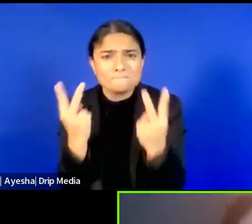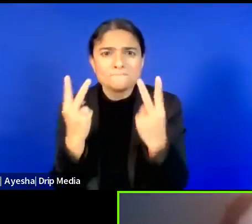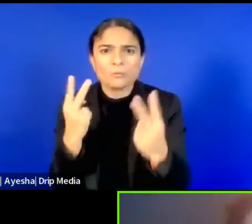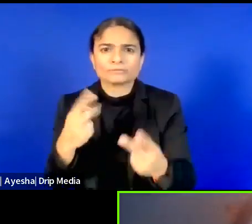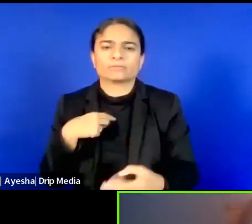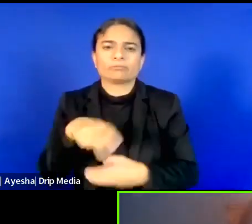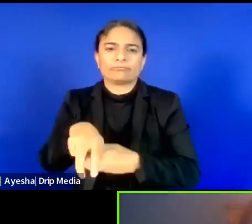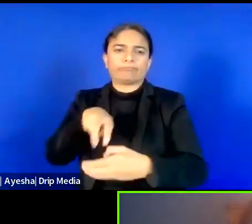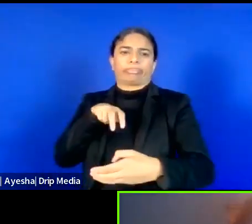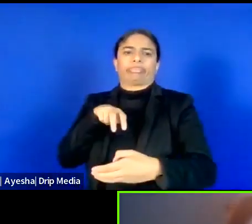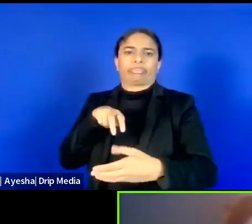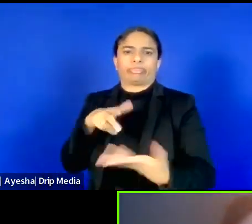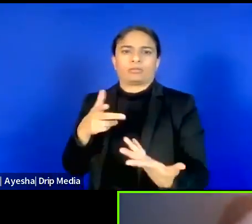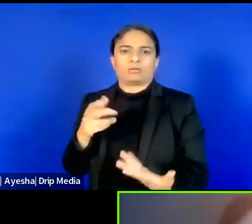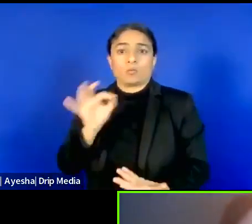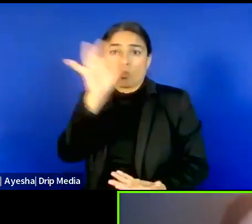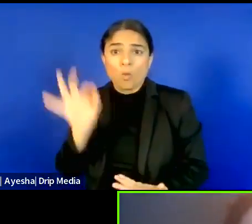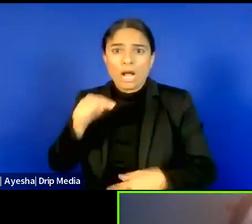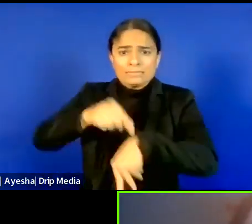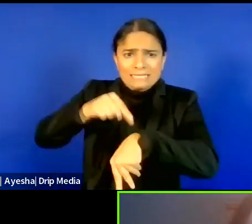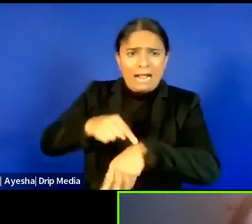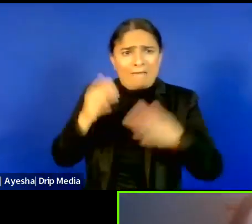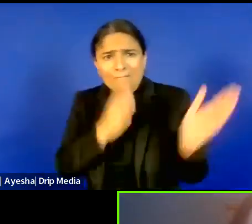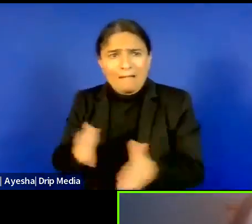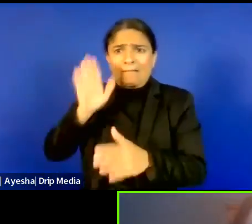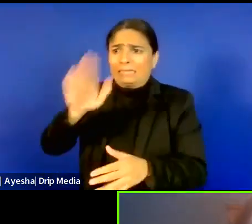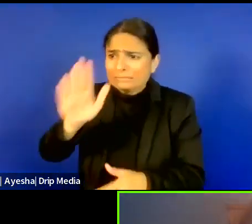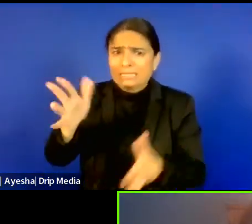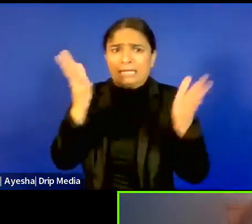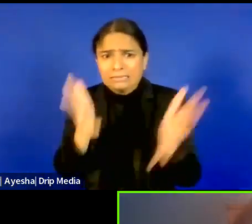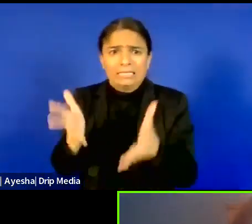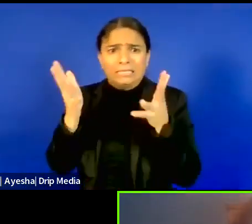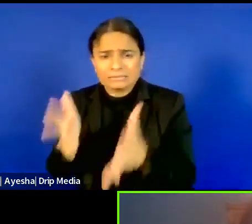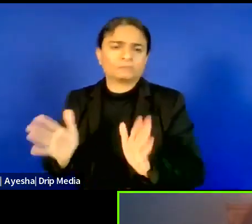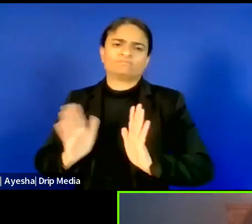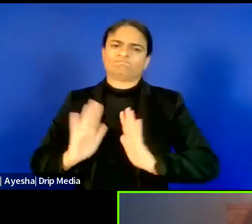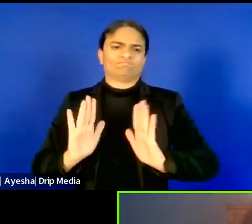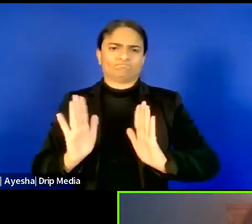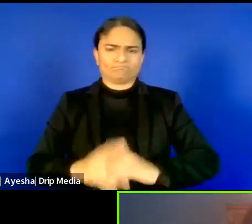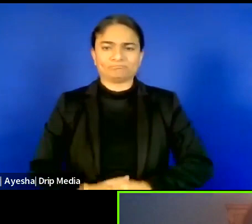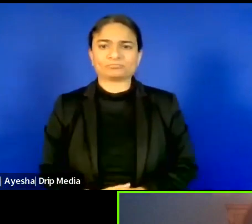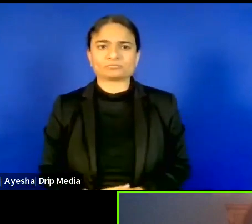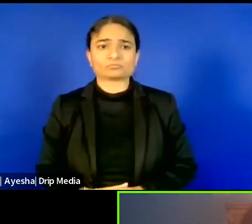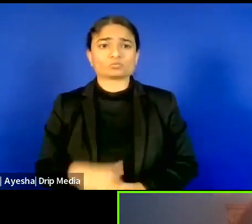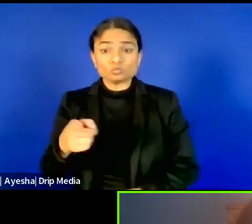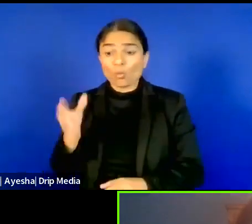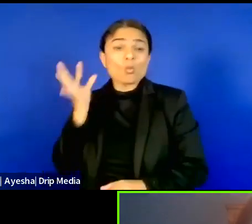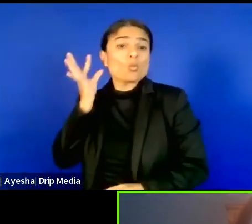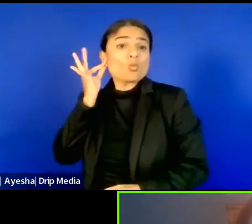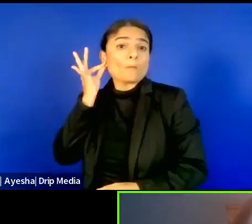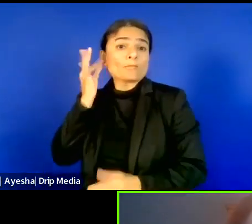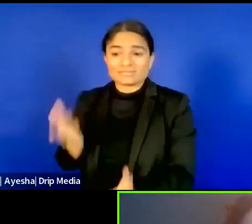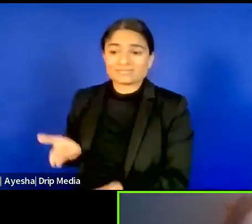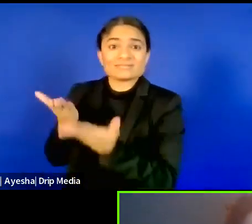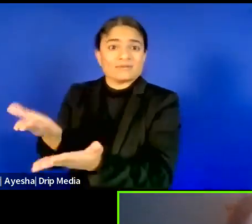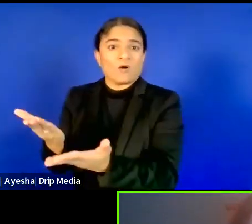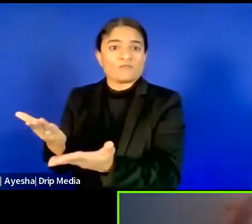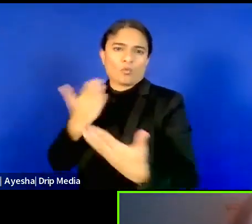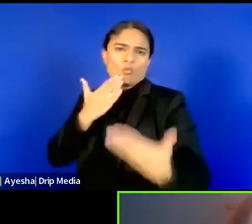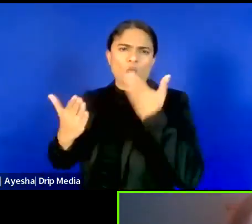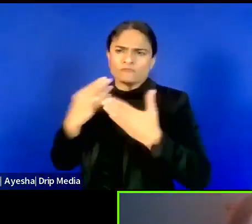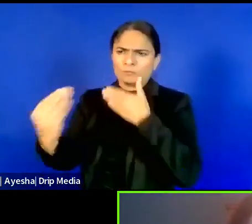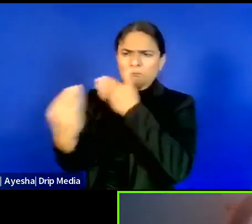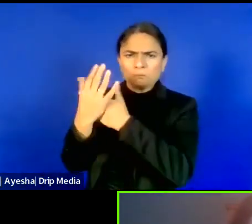the planning of Women Deliver and the advising role that we had, knowing that you had signed the protocol, that sort of gave